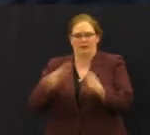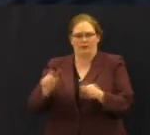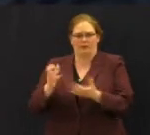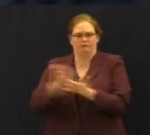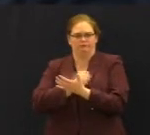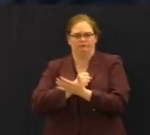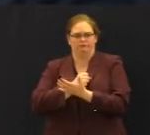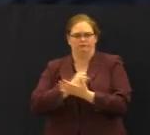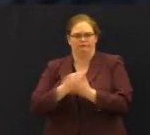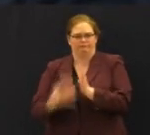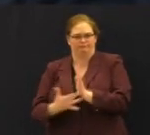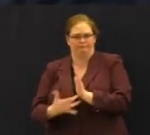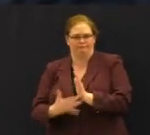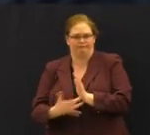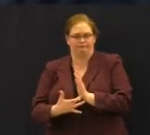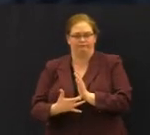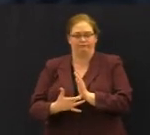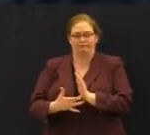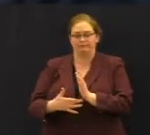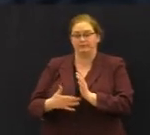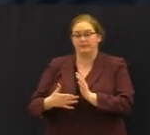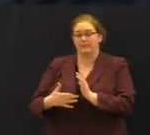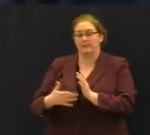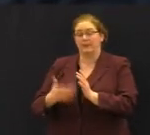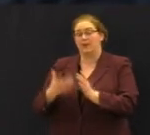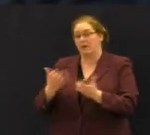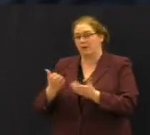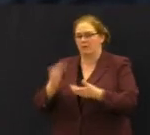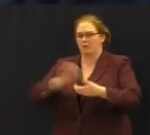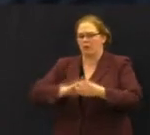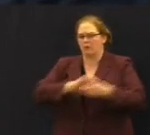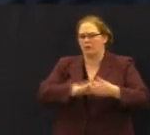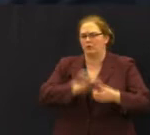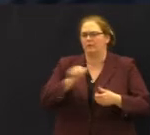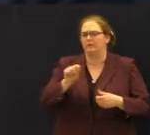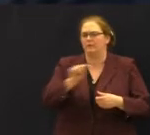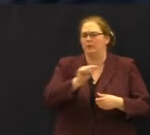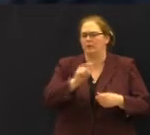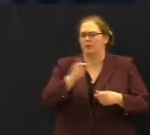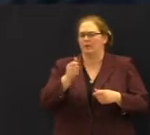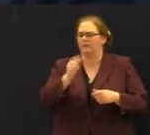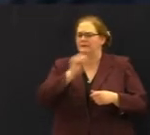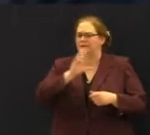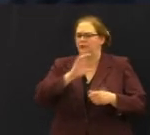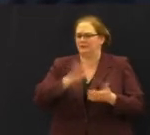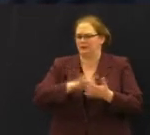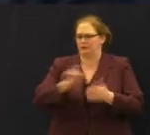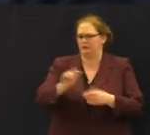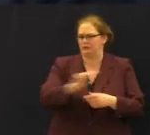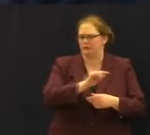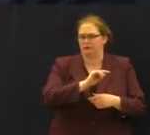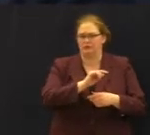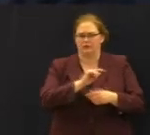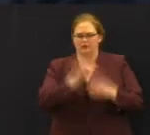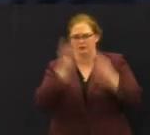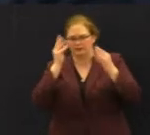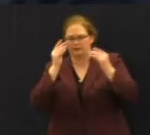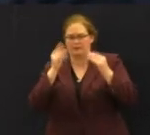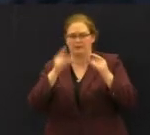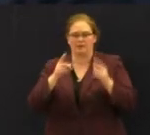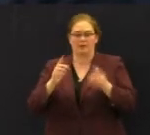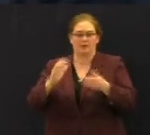utilize technology, partnering with a few of our senior centers, thinking about partnerships